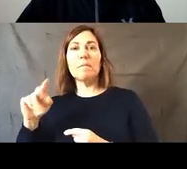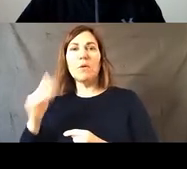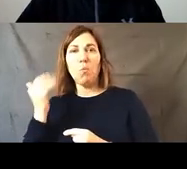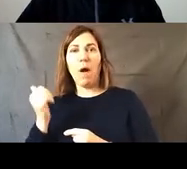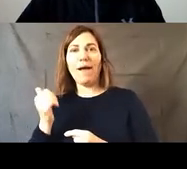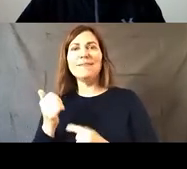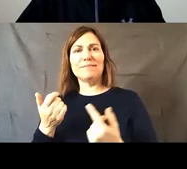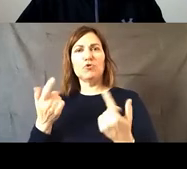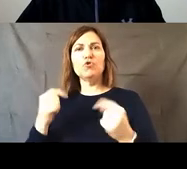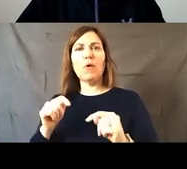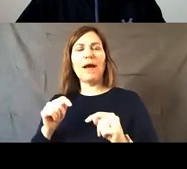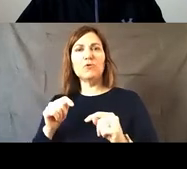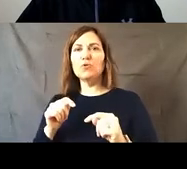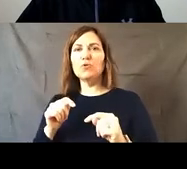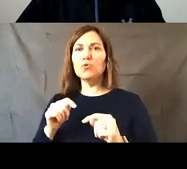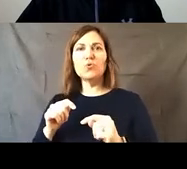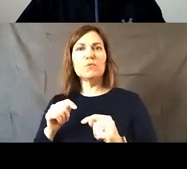down.